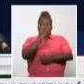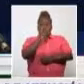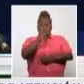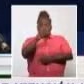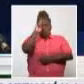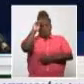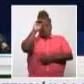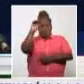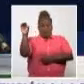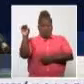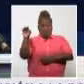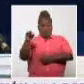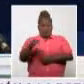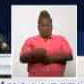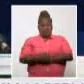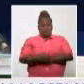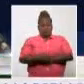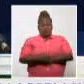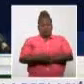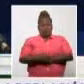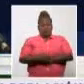1,937 samples were studied yesterday.